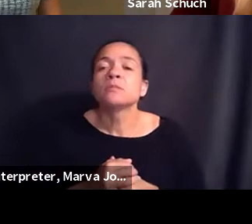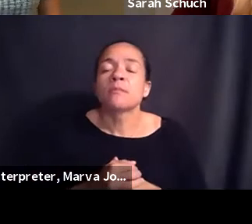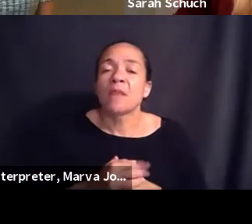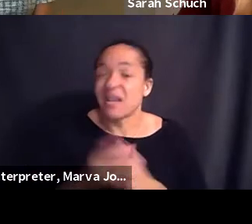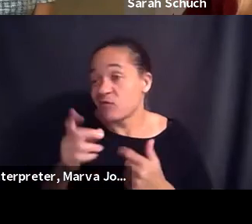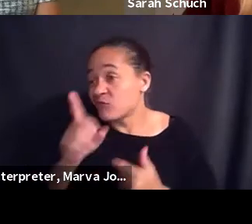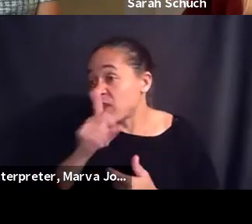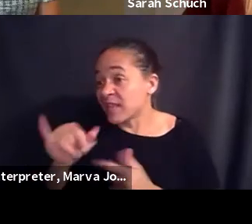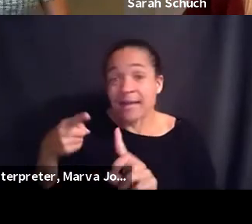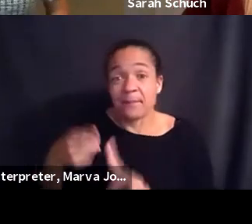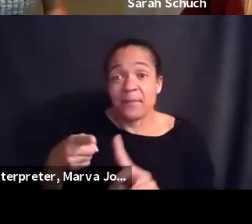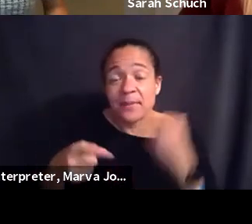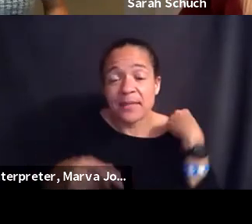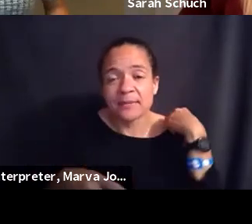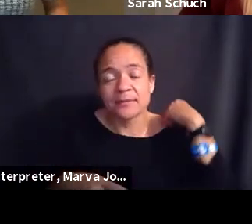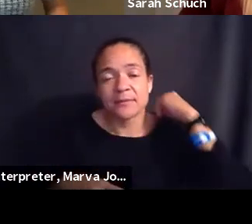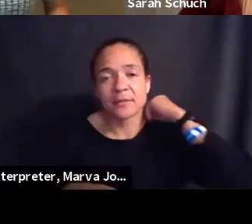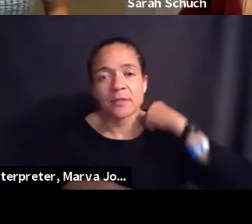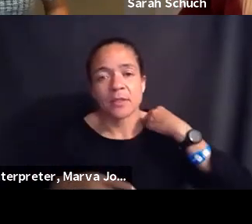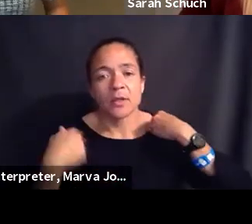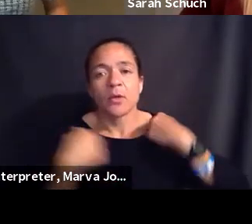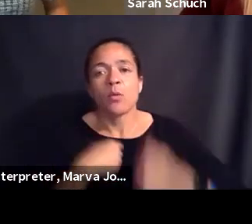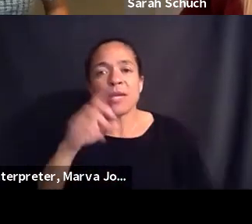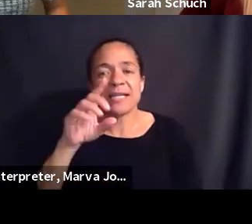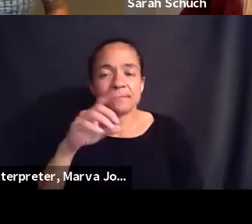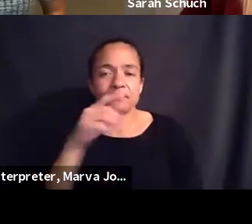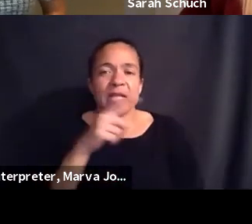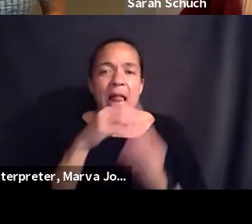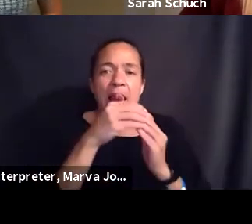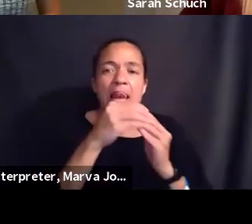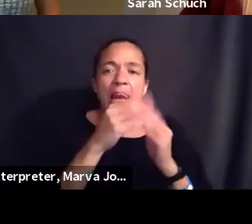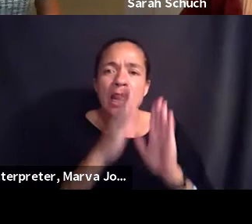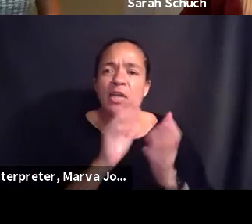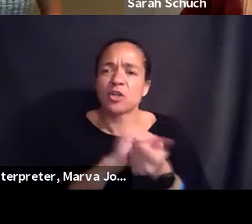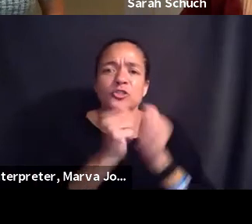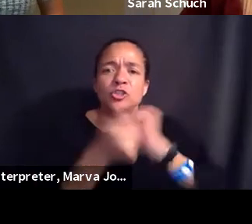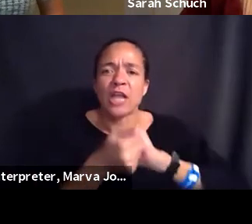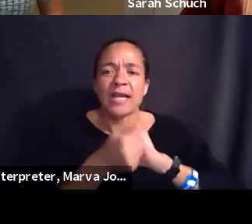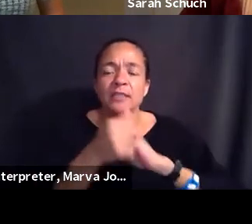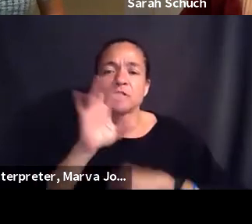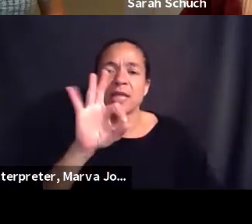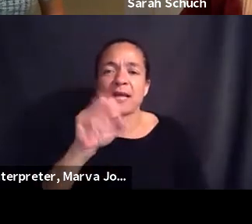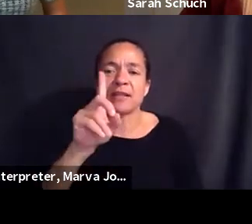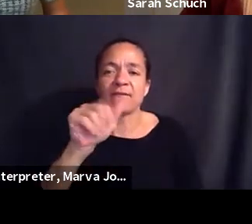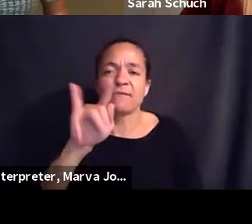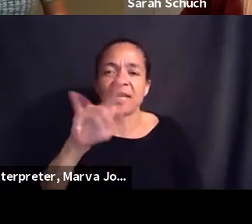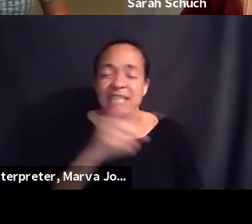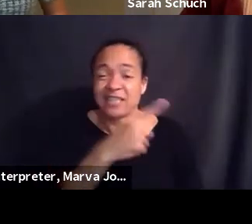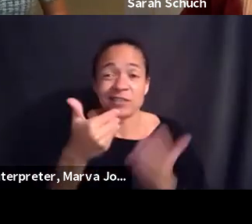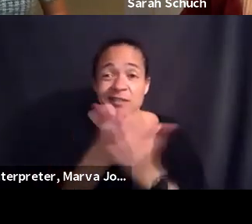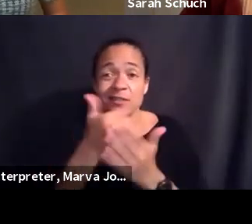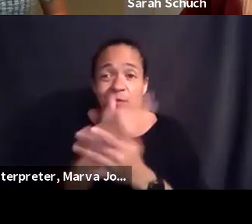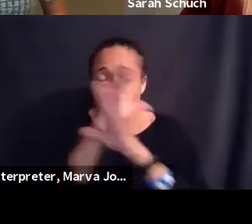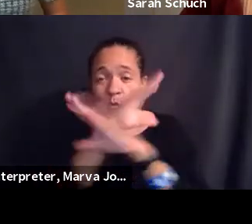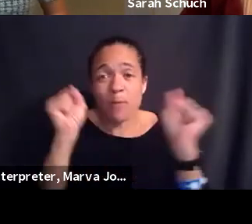think we had a change in leadership at the foundation, and we had a relatively new president when he got his legs